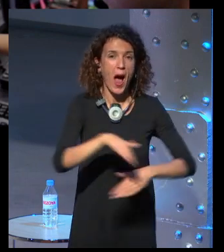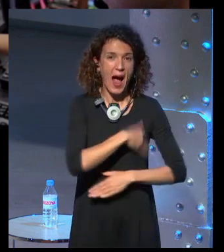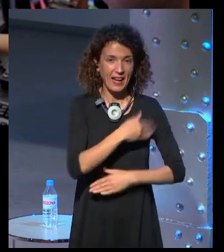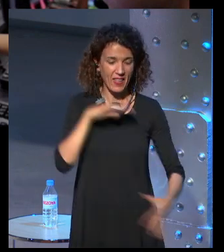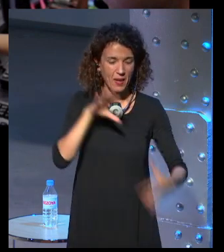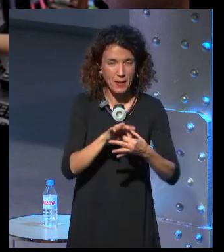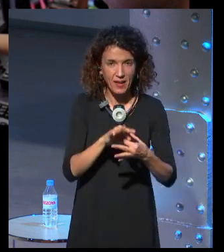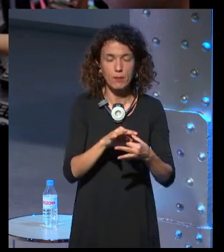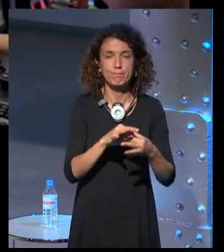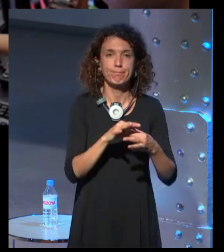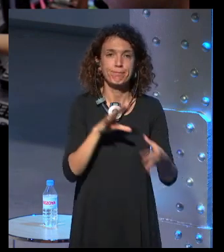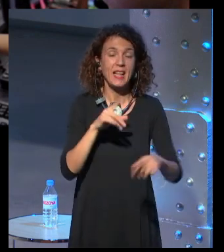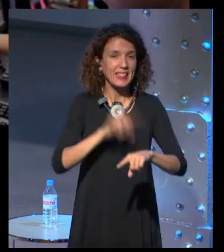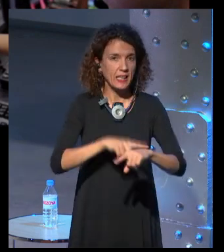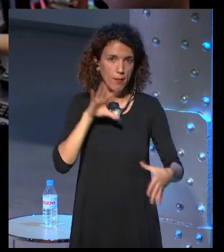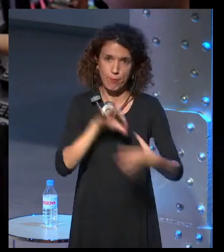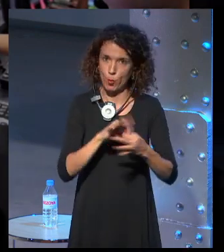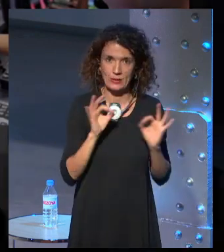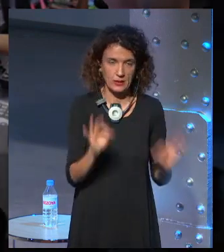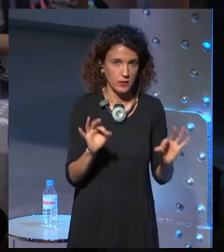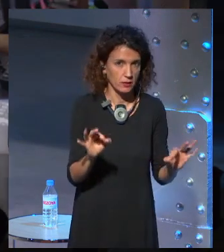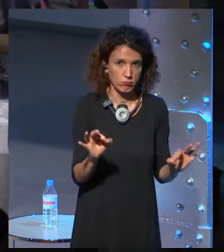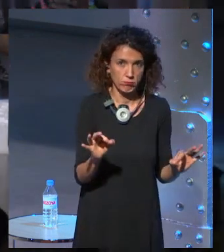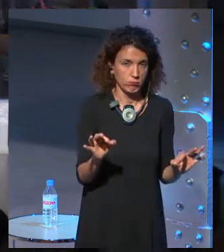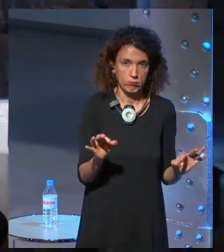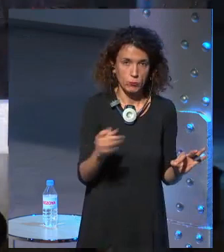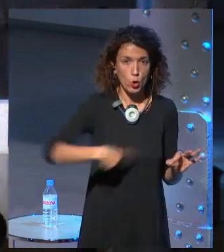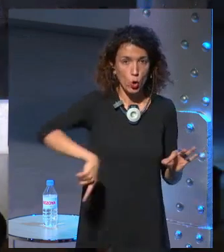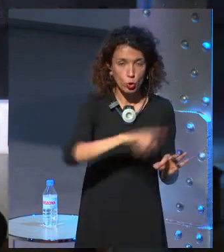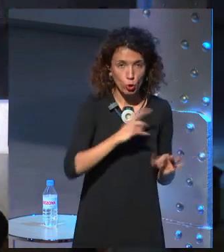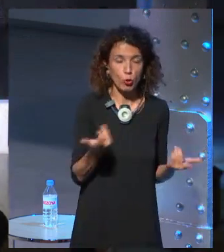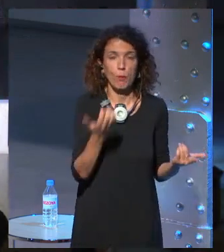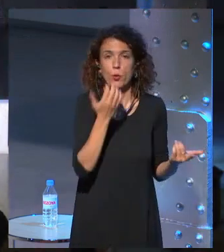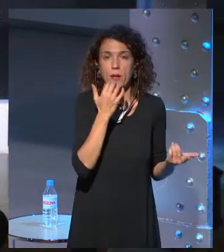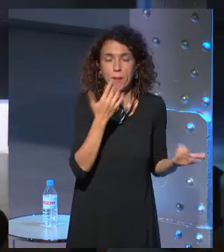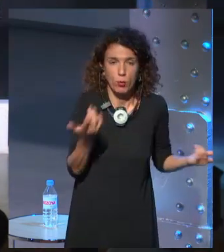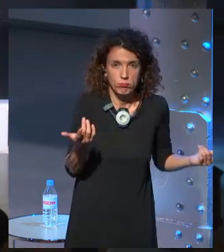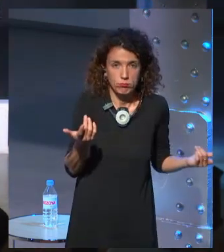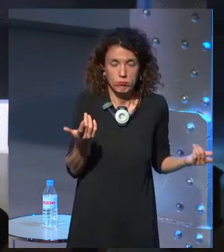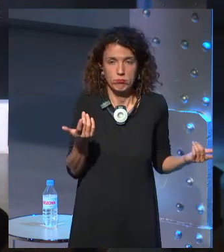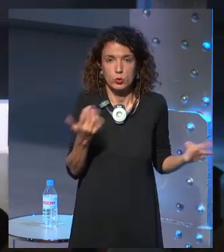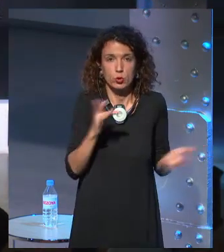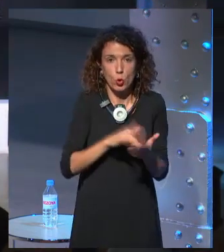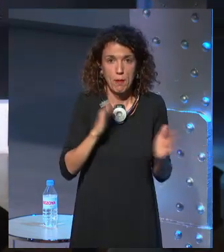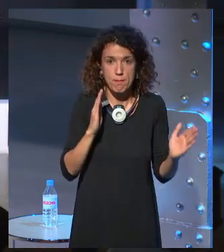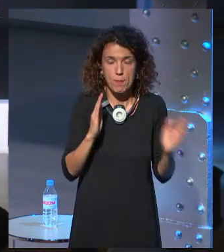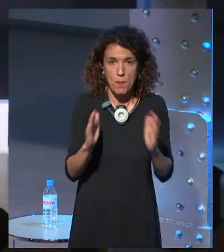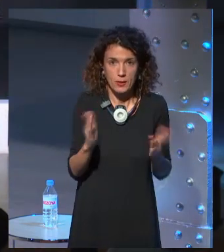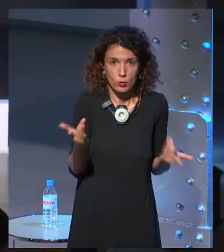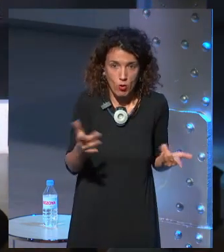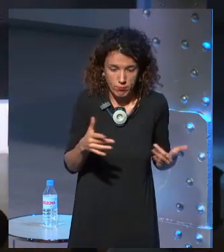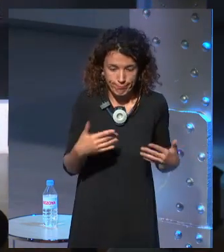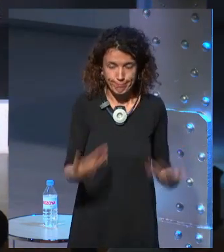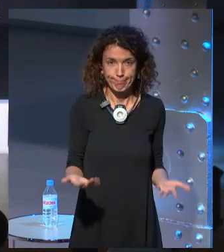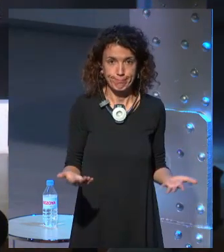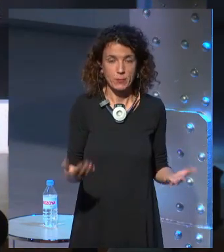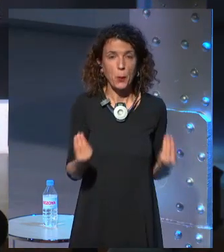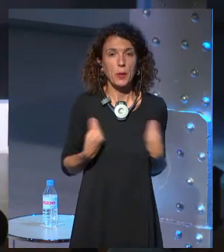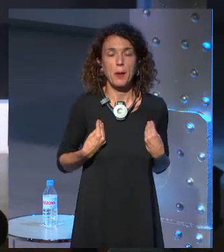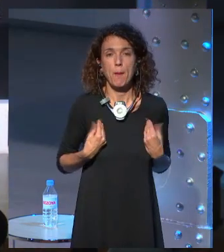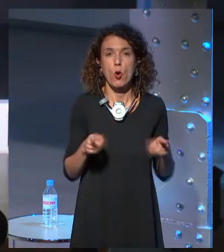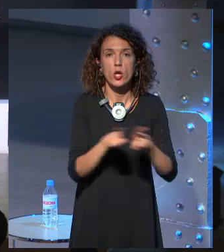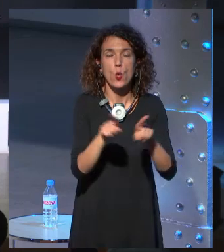into the industrial age, we created this term called seat time. And really, we measure whether or not you've completed something by how